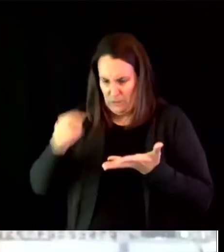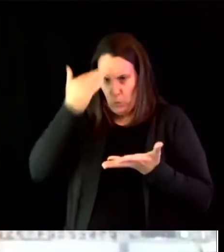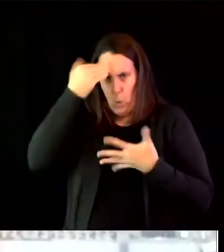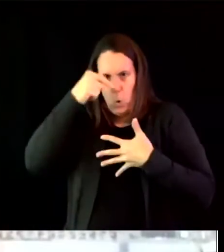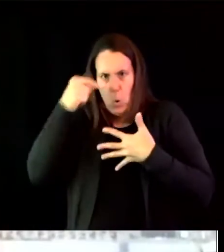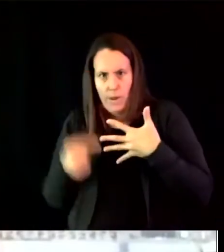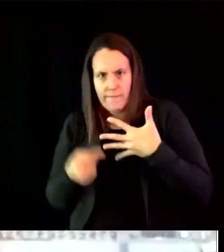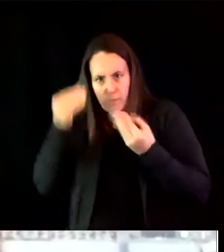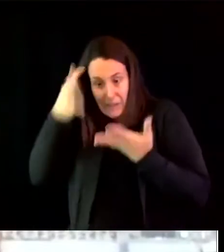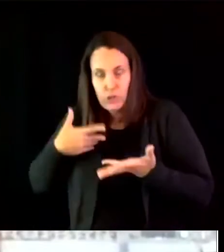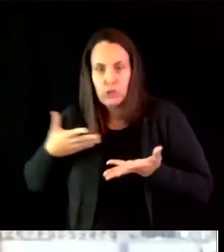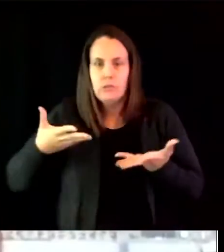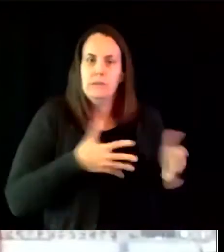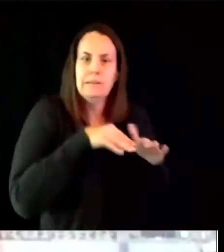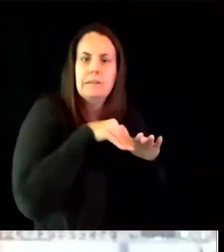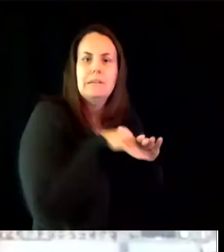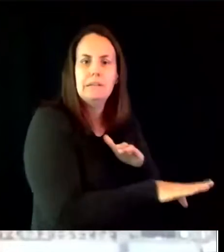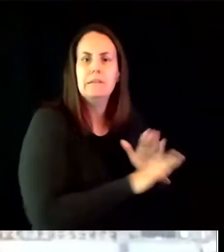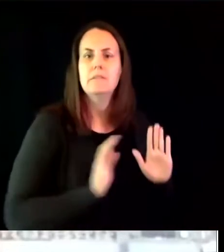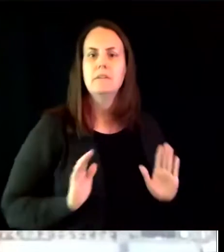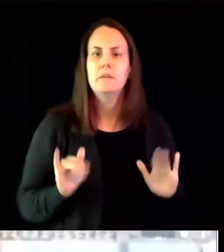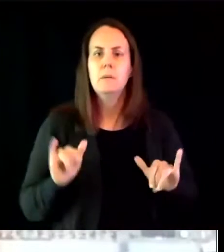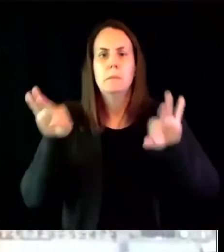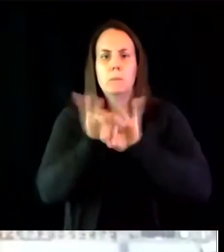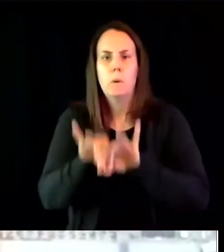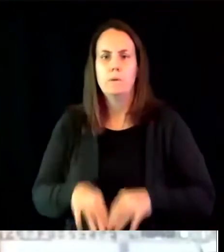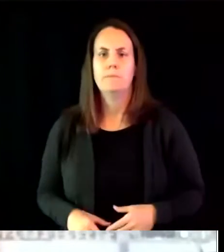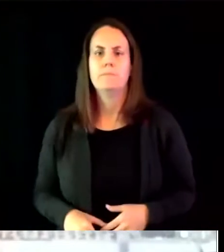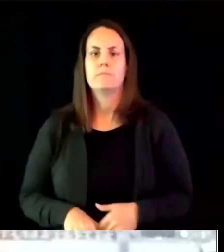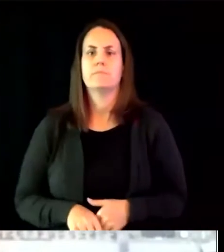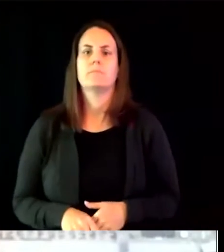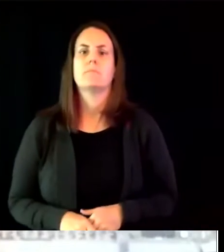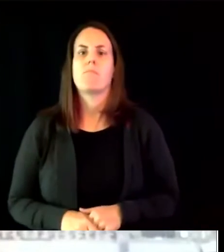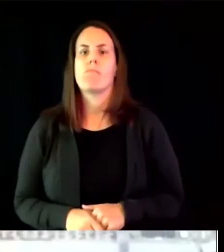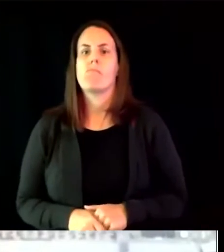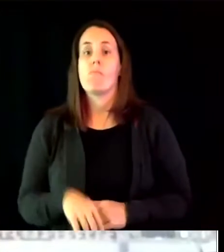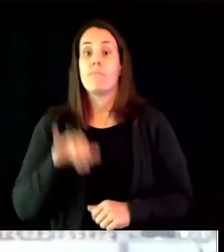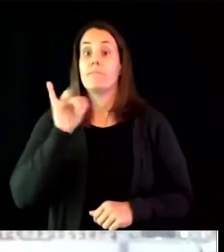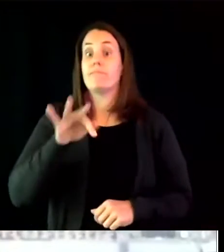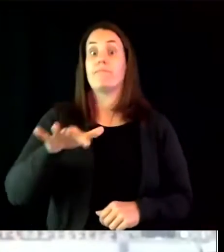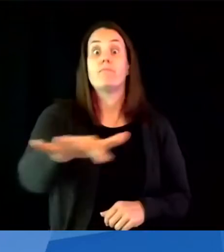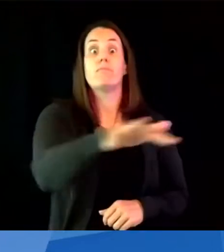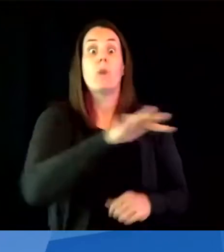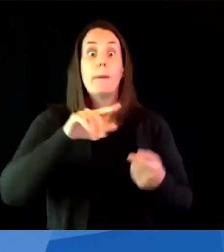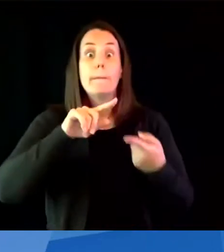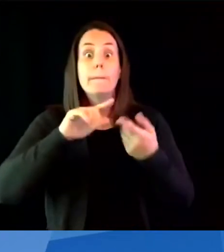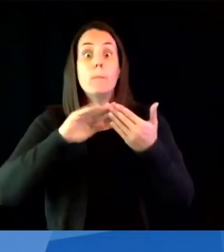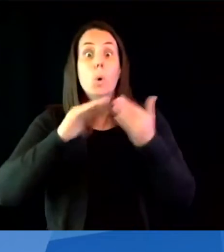community need calls for you to do so. Adjust and be nimble and flexible.